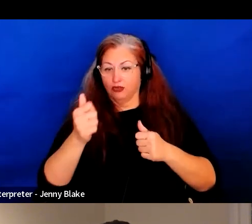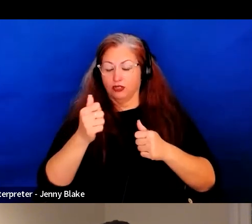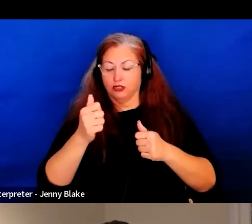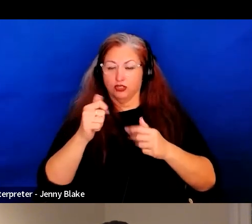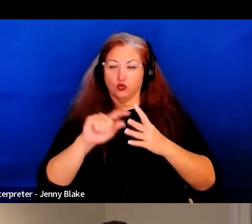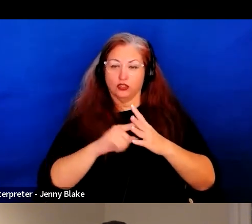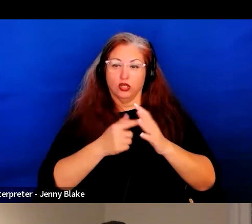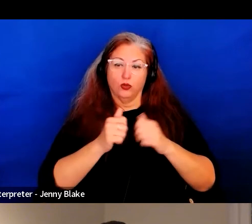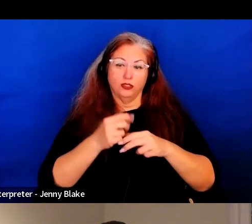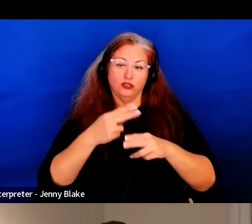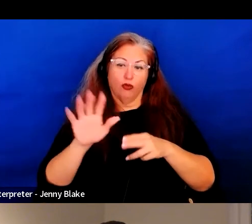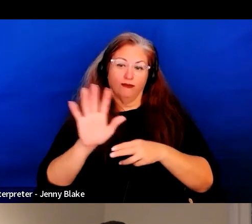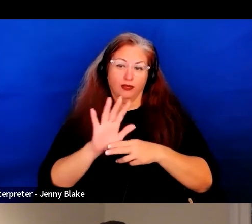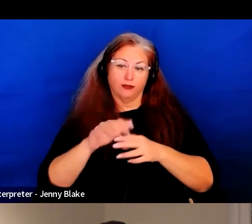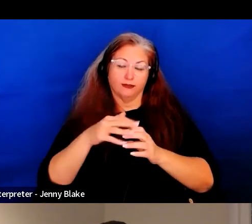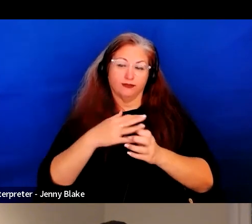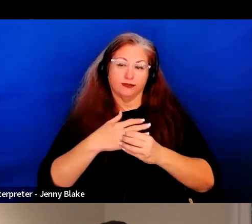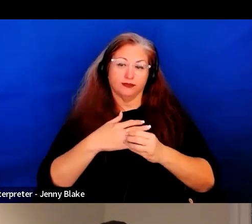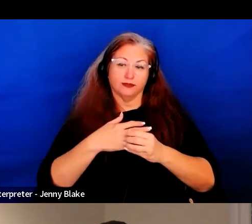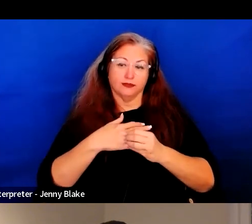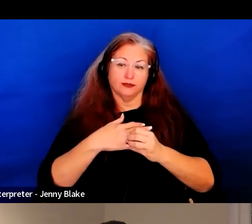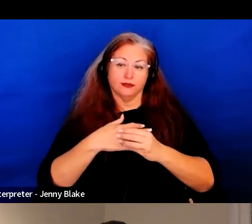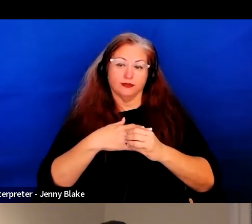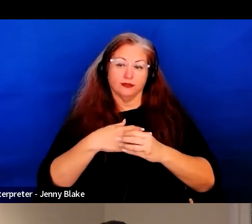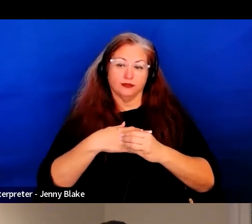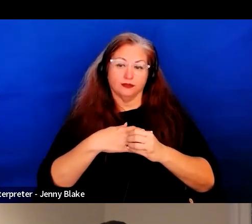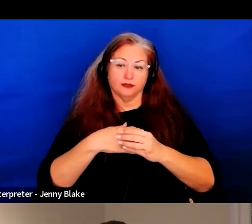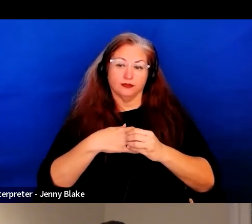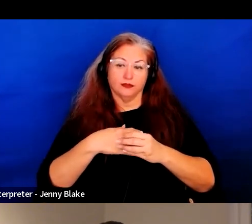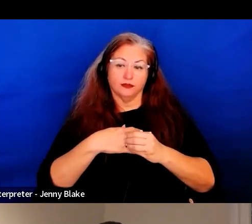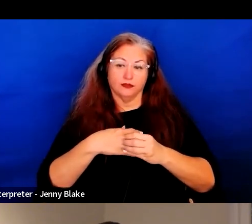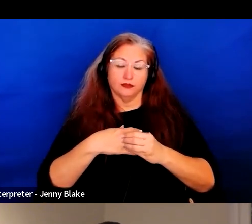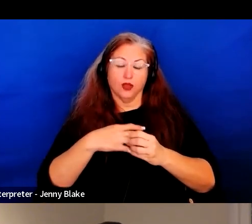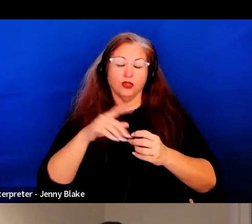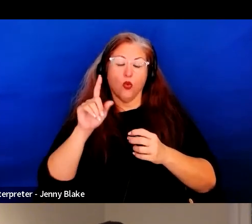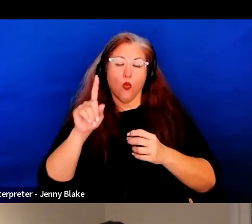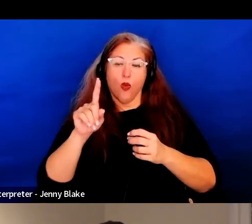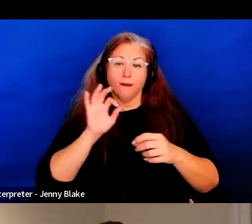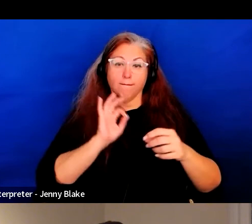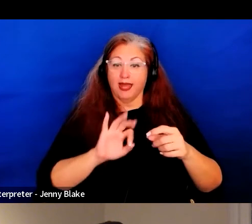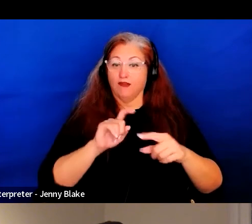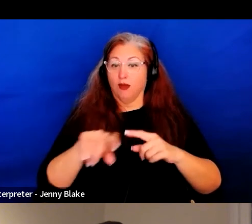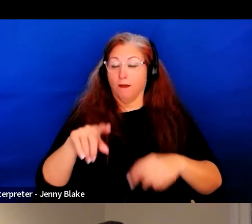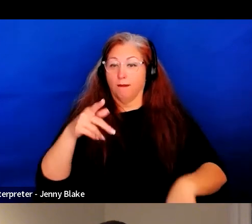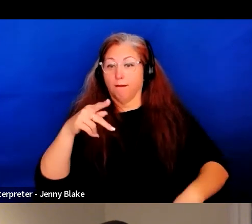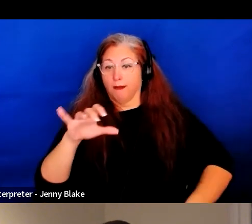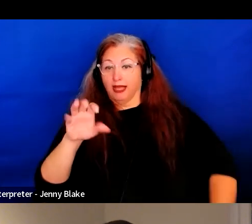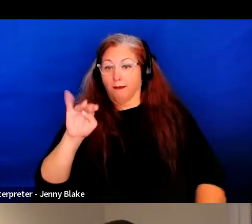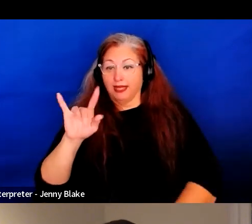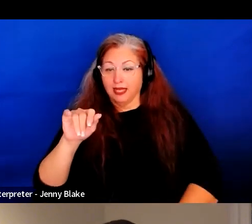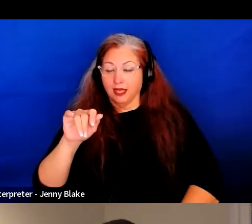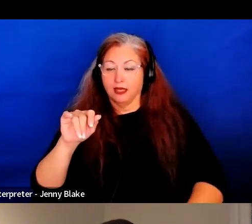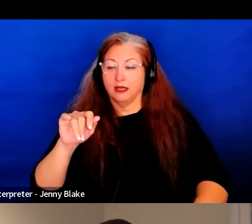starting out in short films. And I think that one of the things that public media can do that really needs to do is